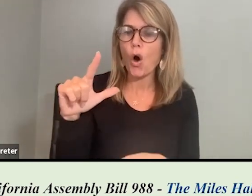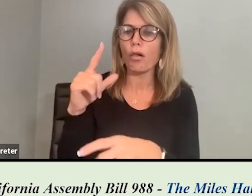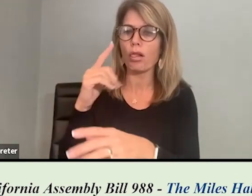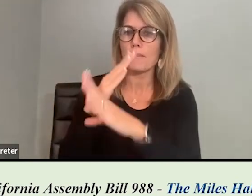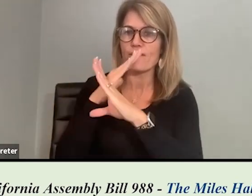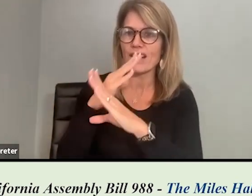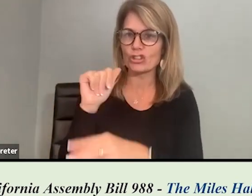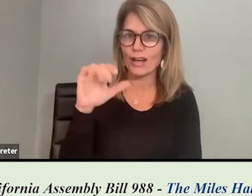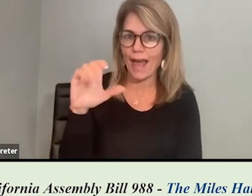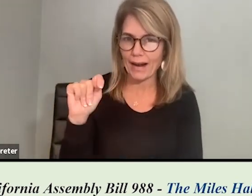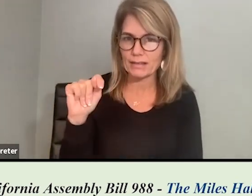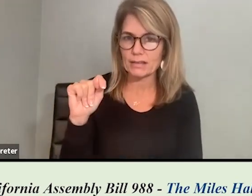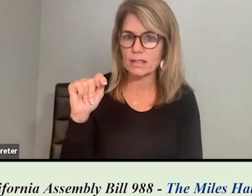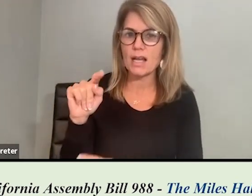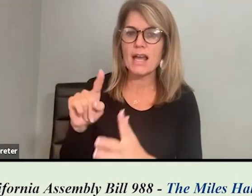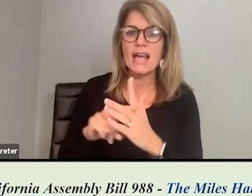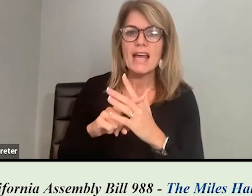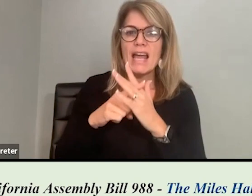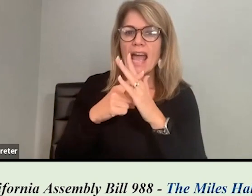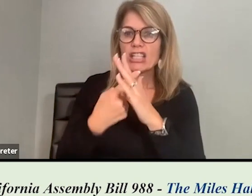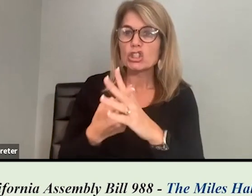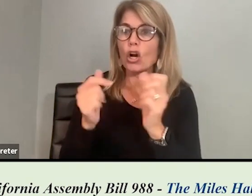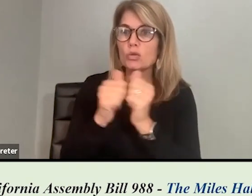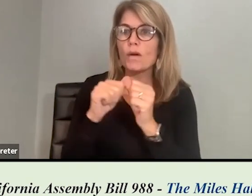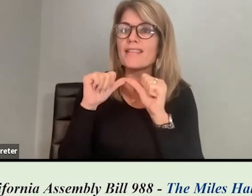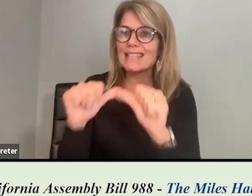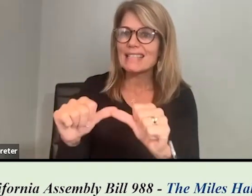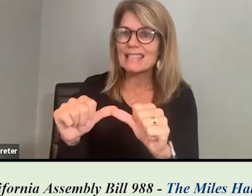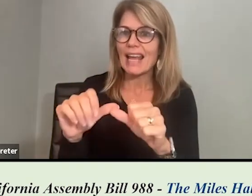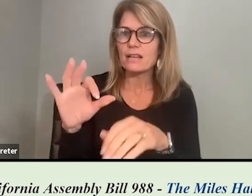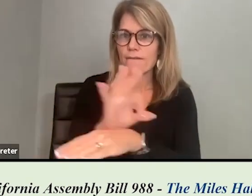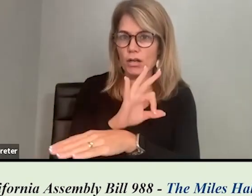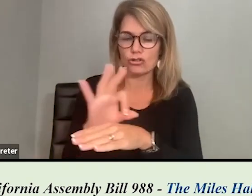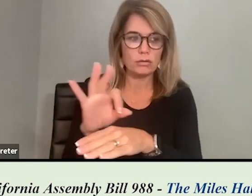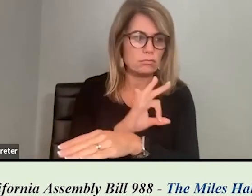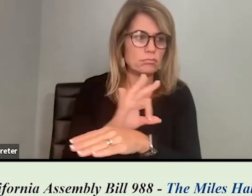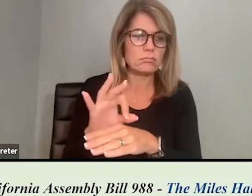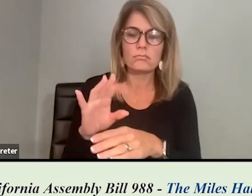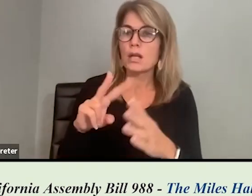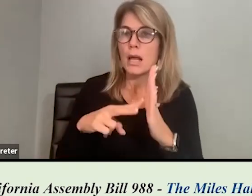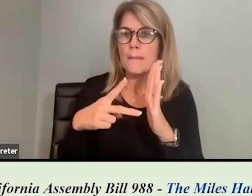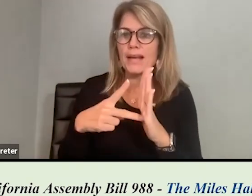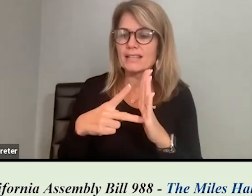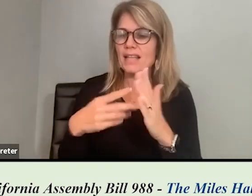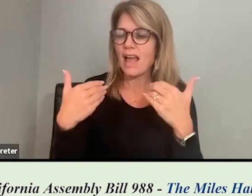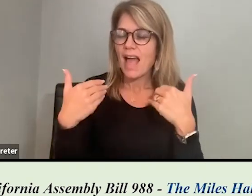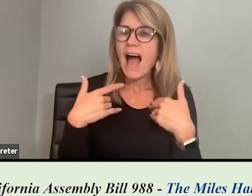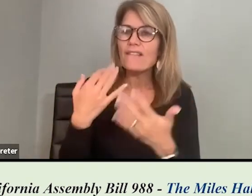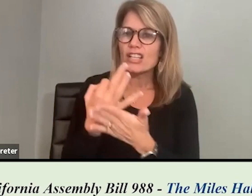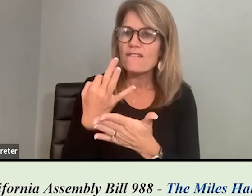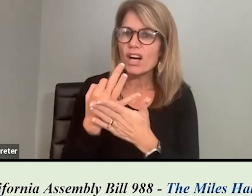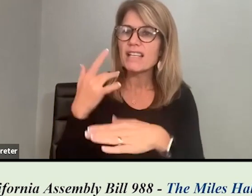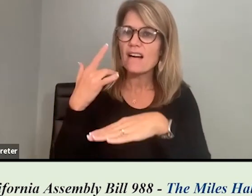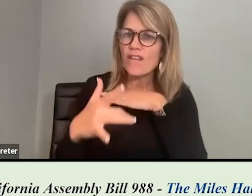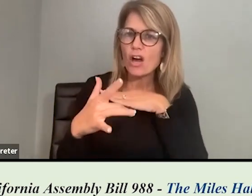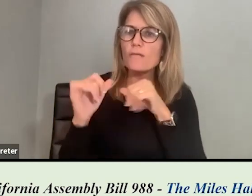that, it starts off with sustained functioning. What you're talking about is having that funding available to you